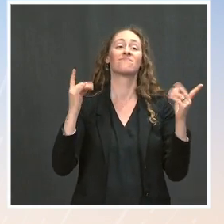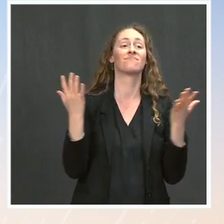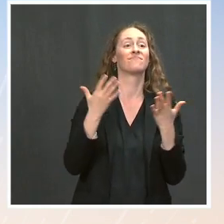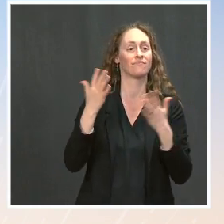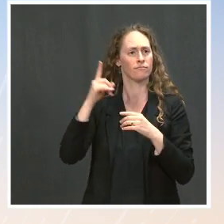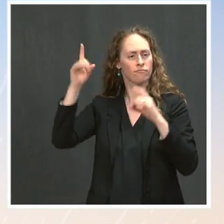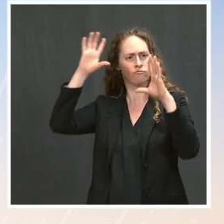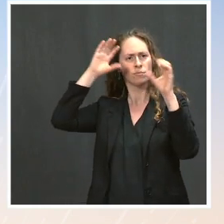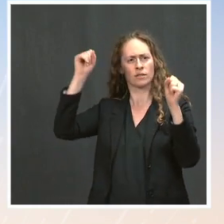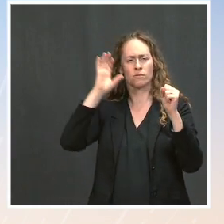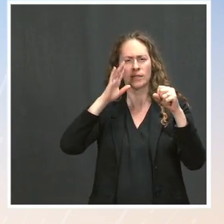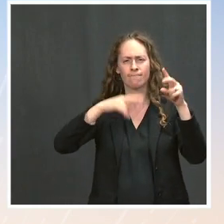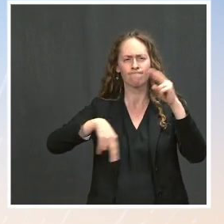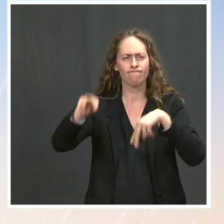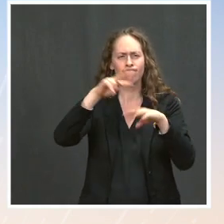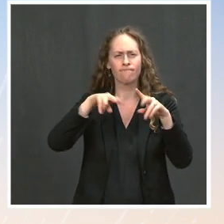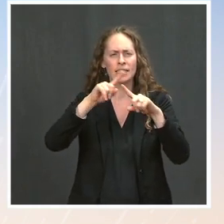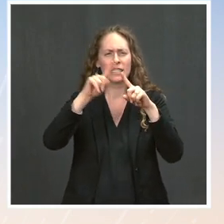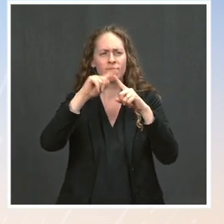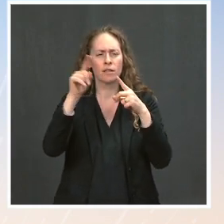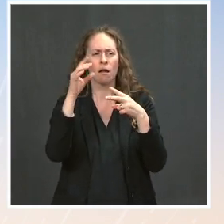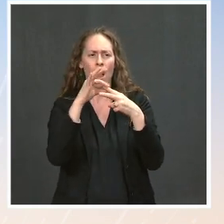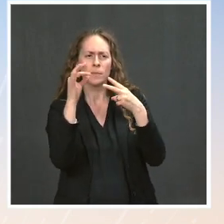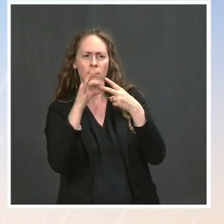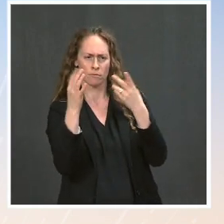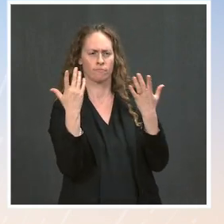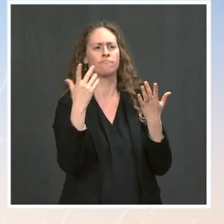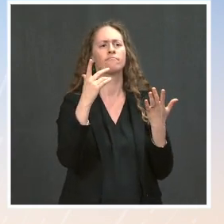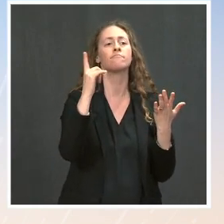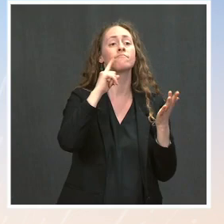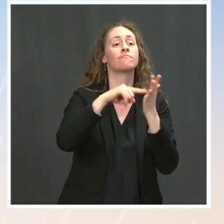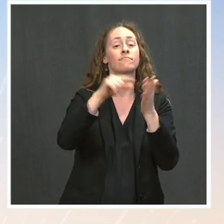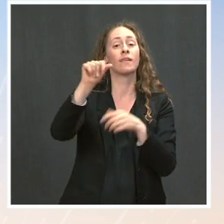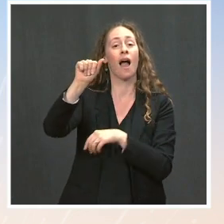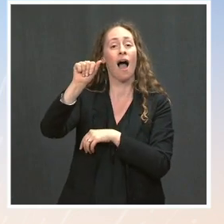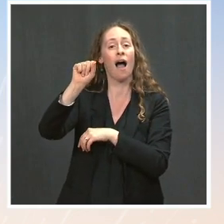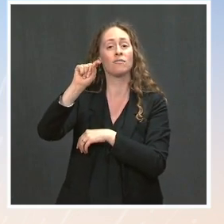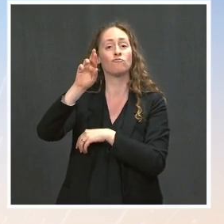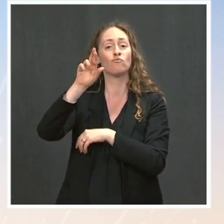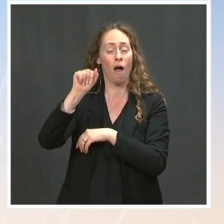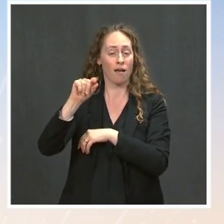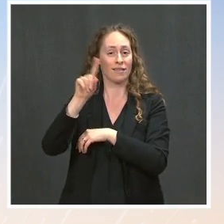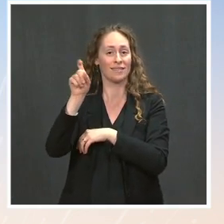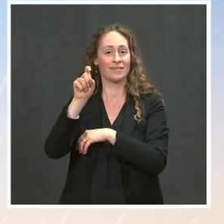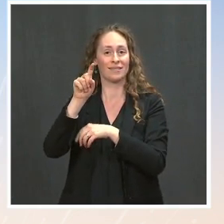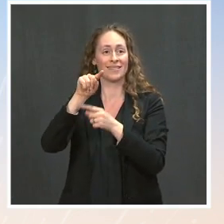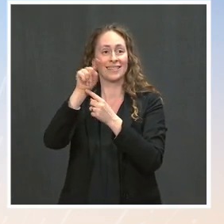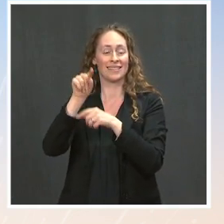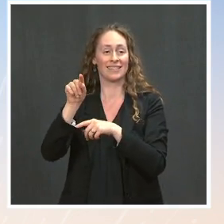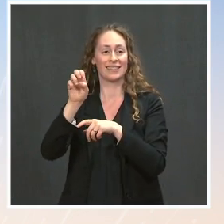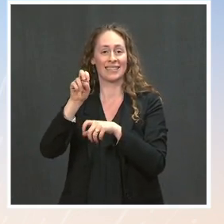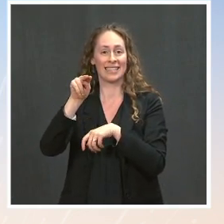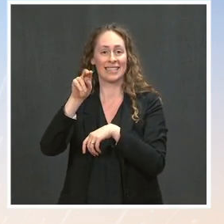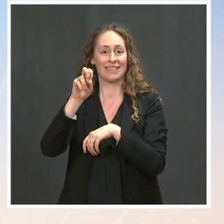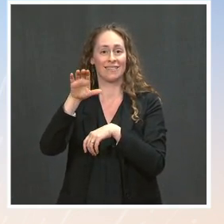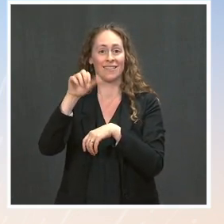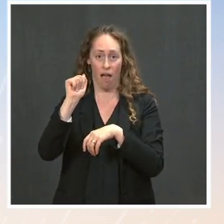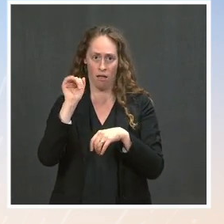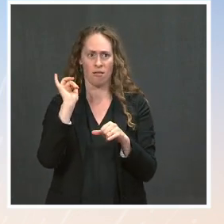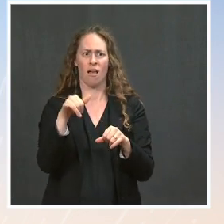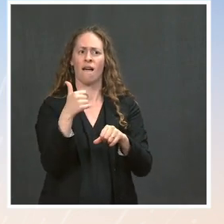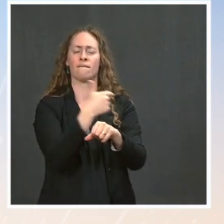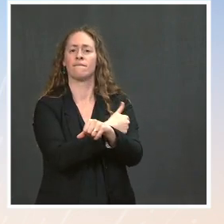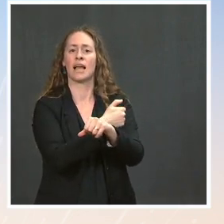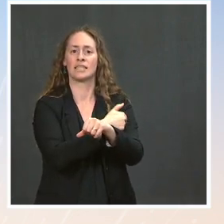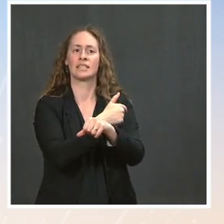share American-made AstraZeneca vaccine doses during the next few months. Given the strong portfolio of vaccines that the United States